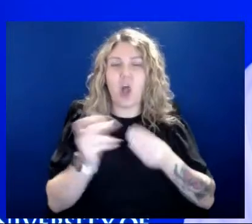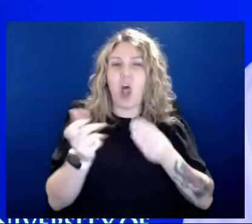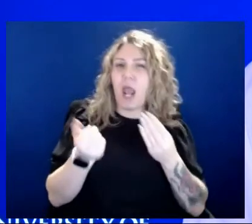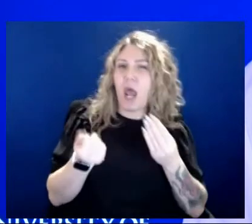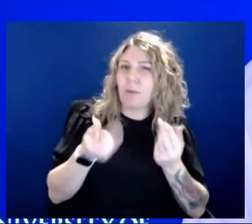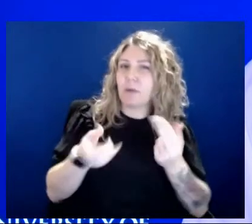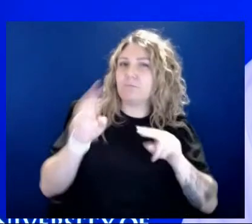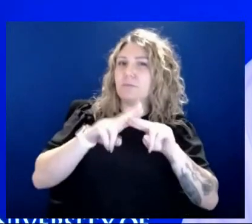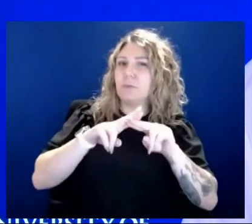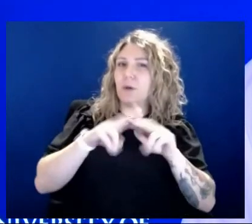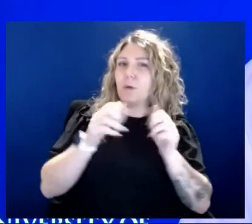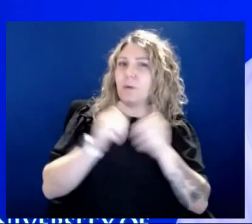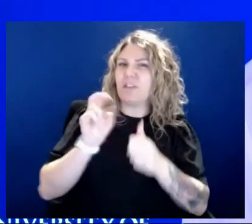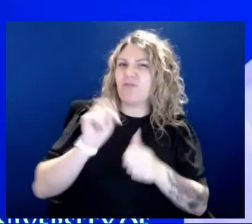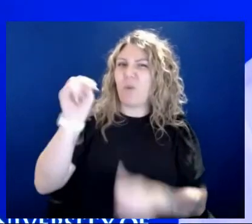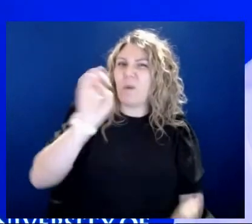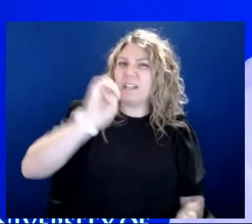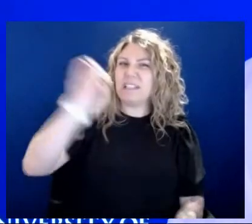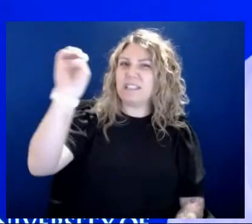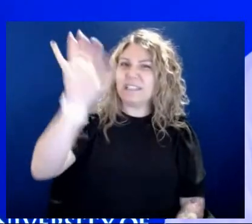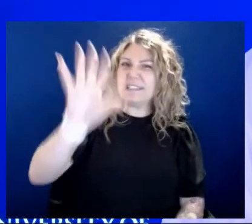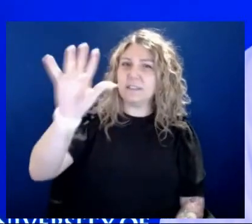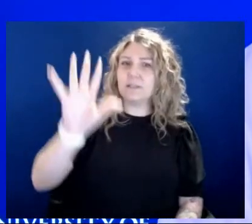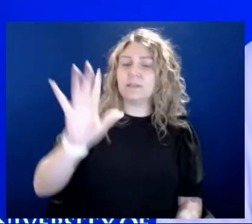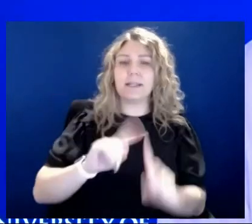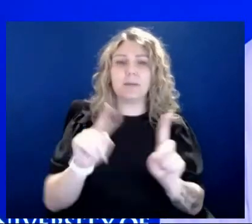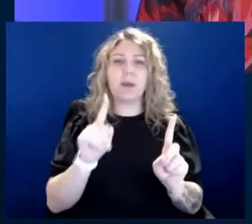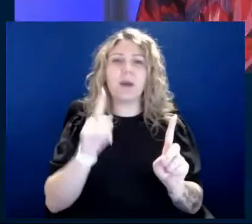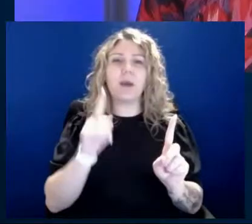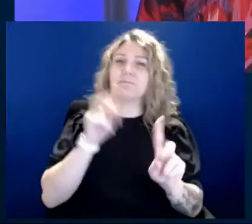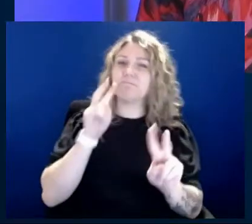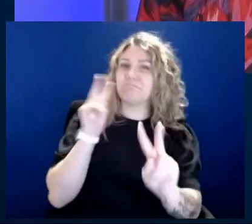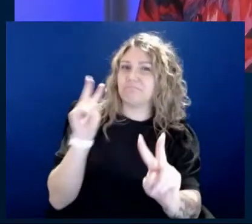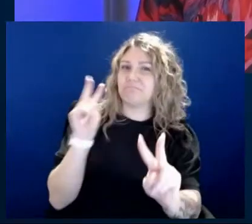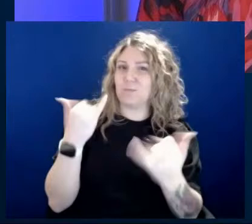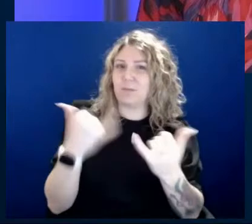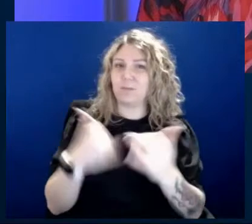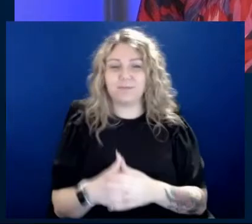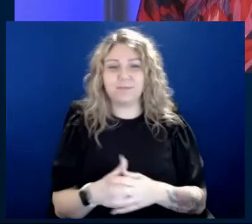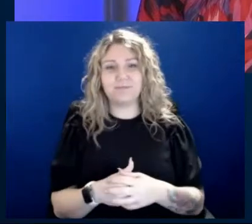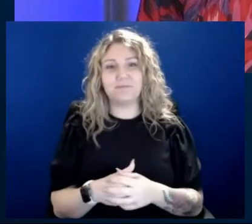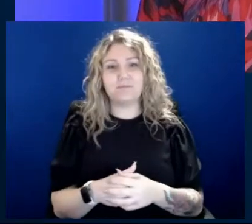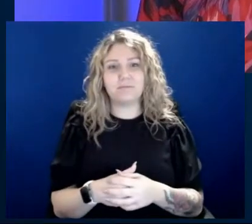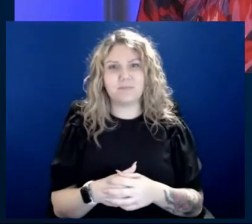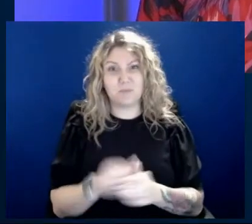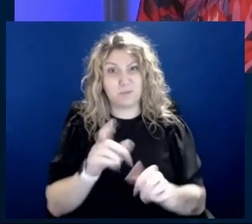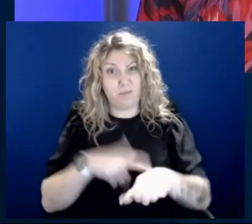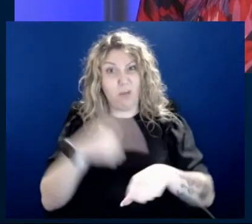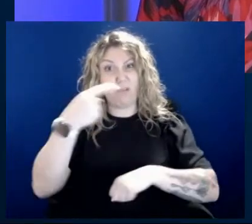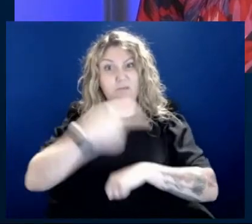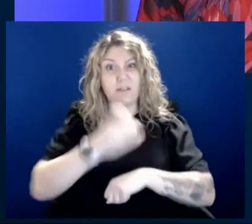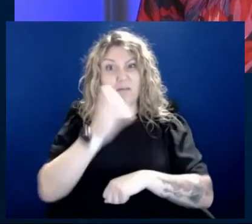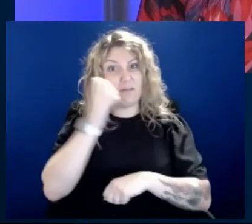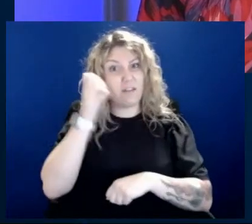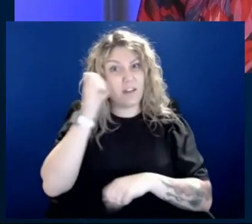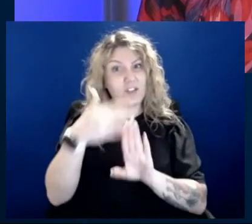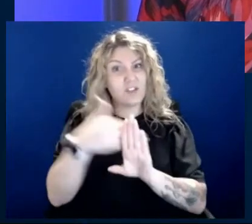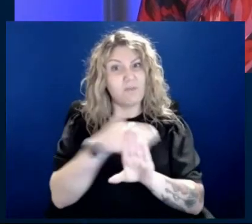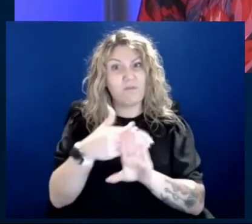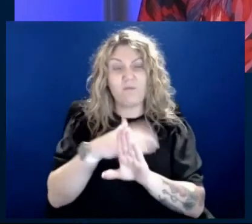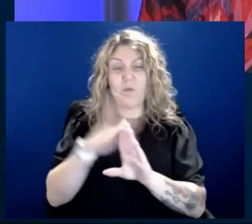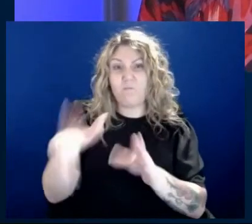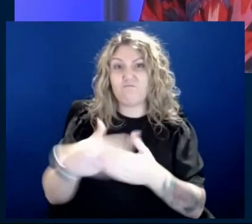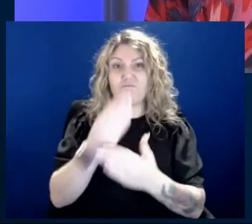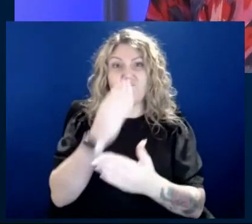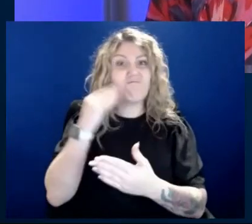in the Northeast, but we're keeping our eye on that as well. All right. It was kind of a long day for you yesterday because before you went home to watch the game, you spoke last night to